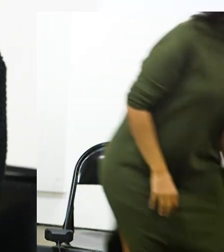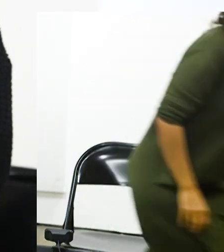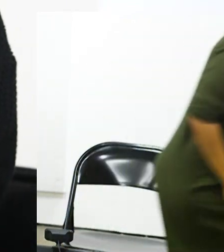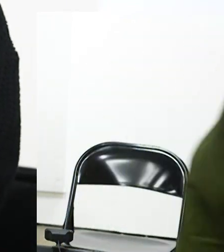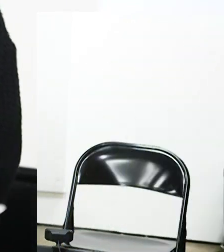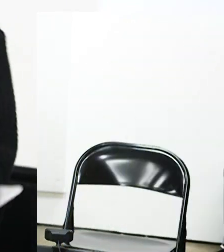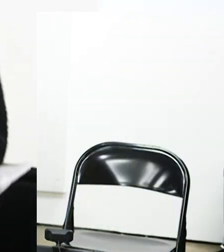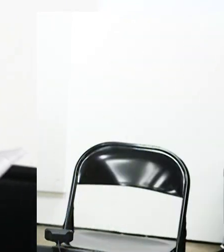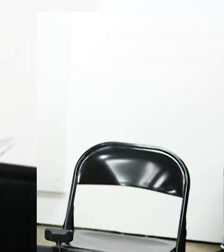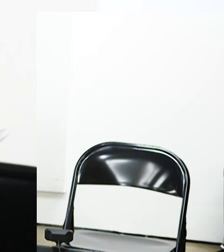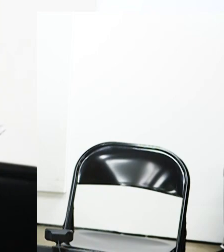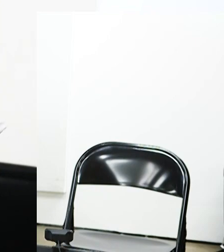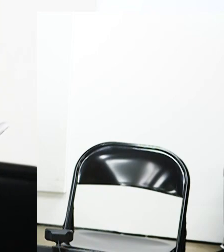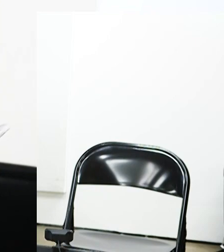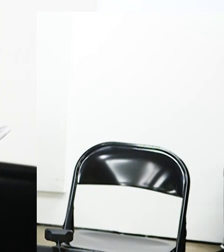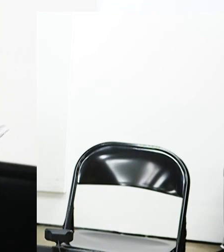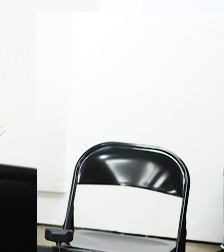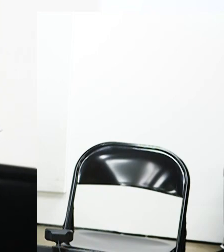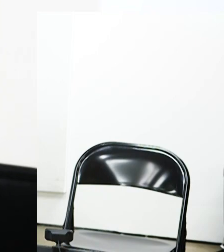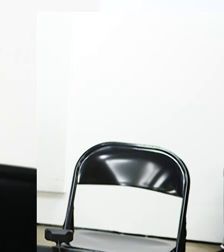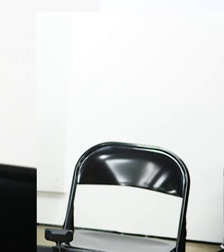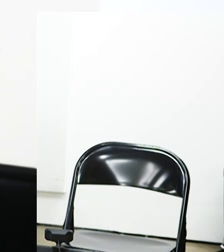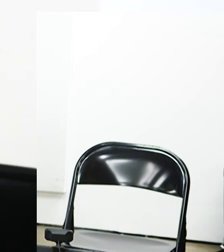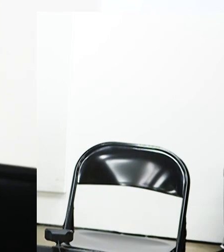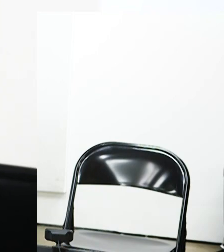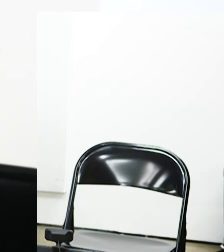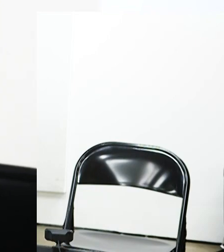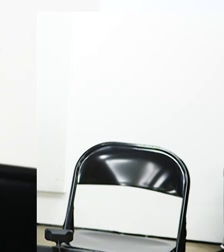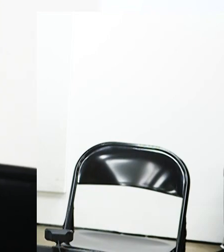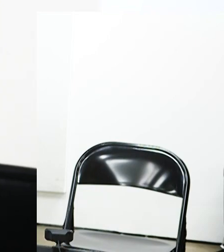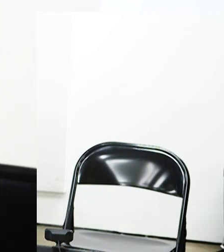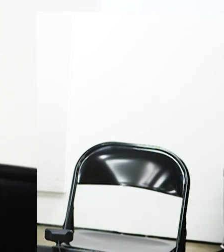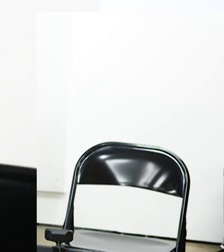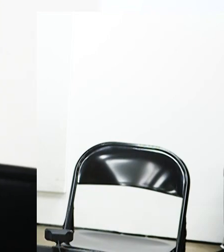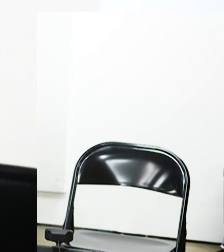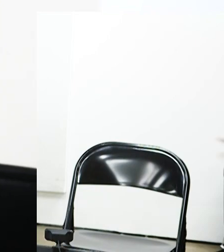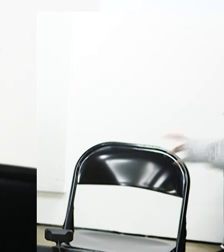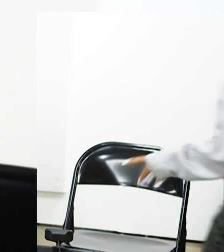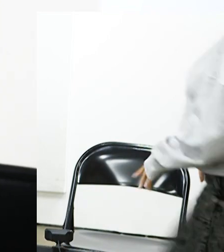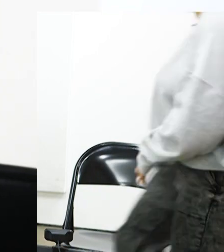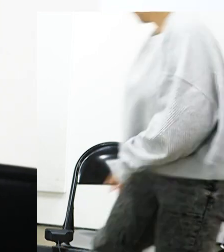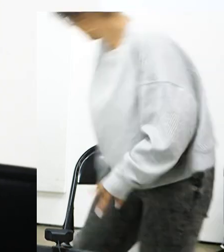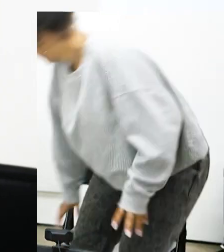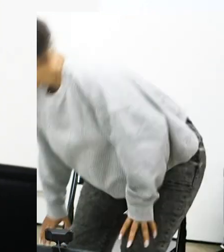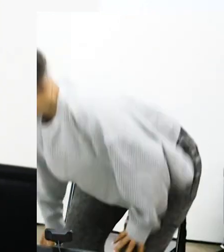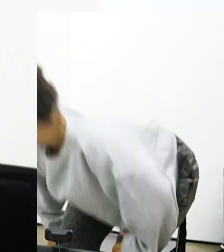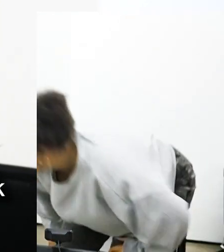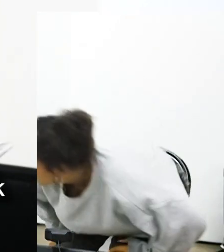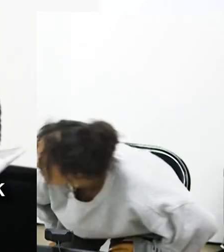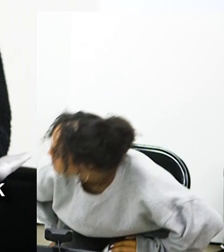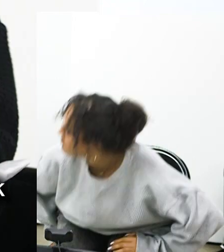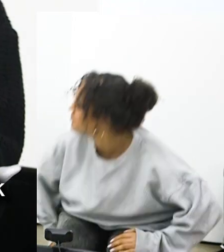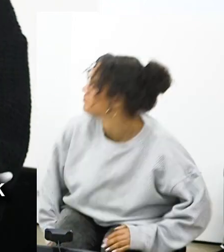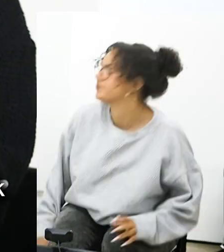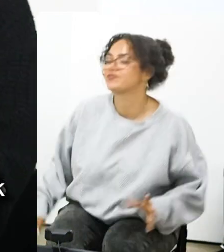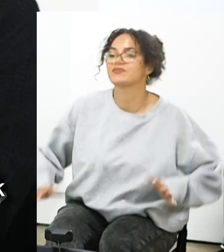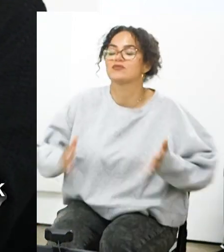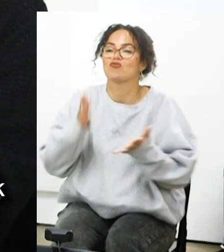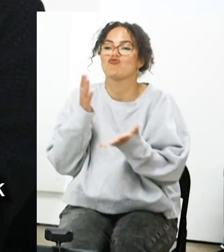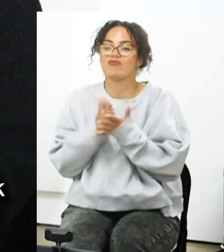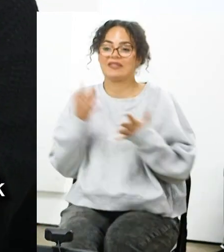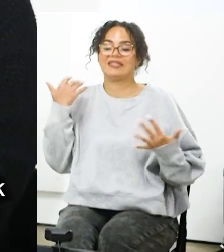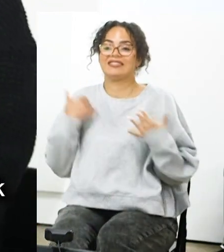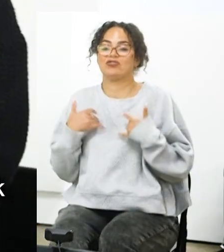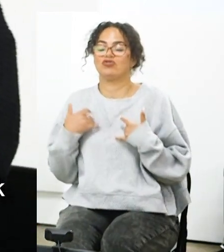Yeah, so I think also this film was also made in audio description as well. So it's really interesting to see how the